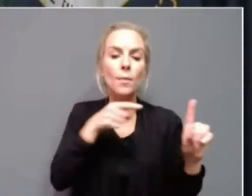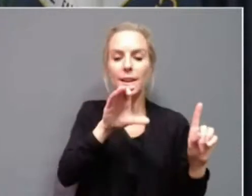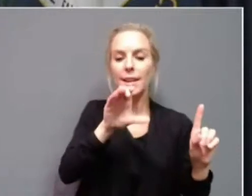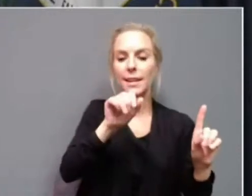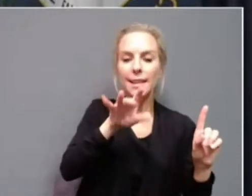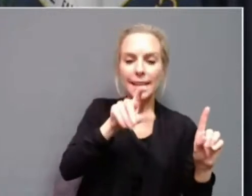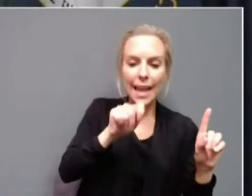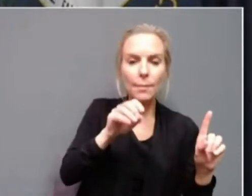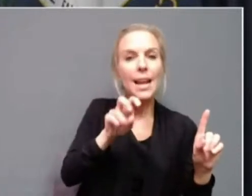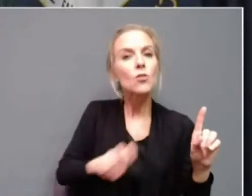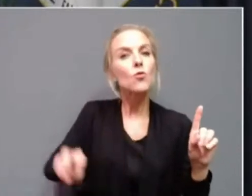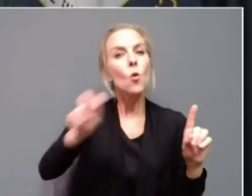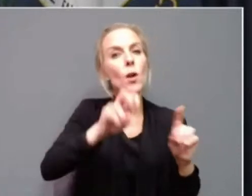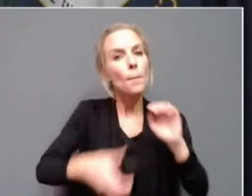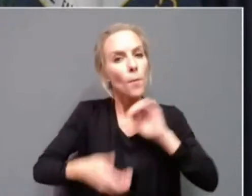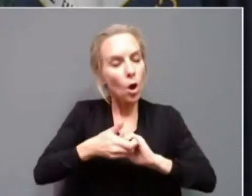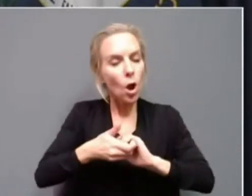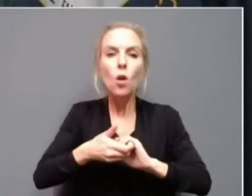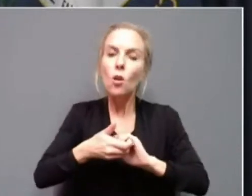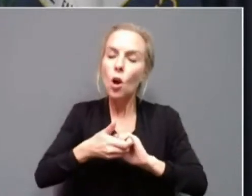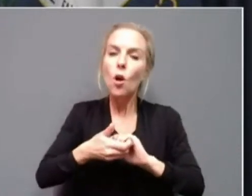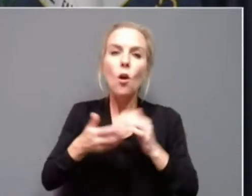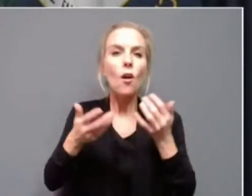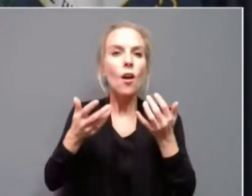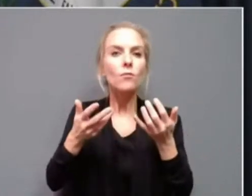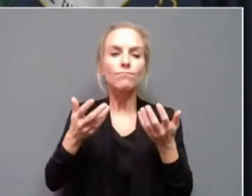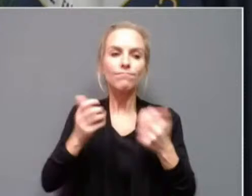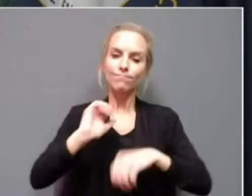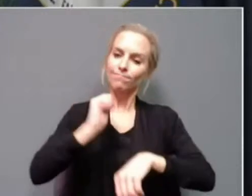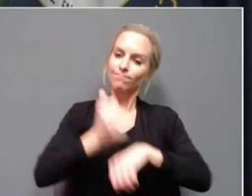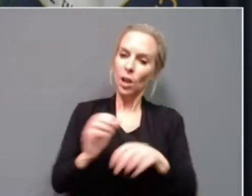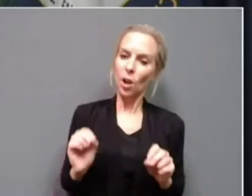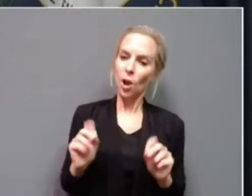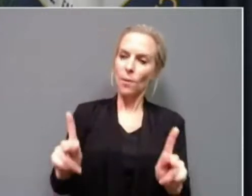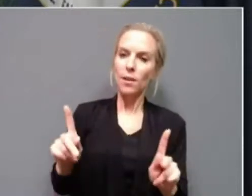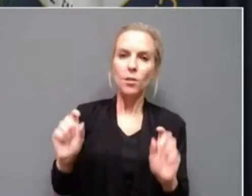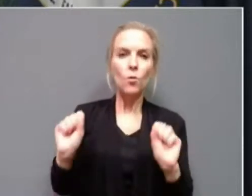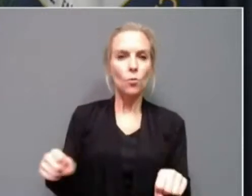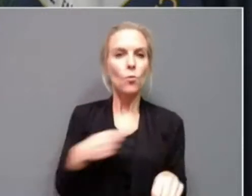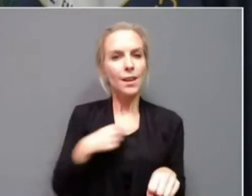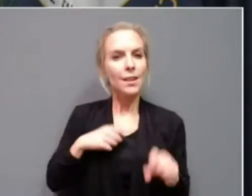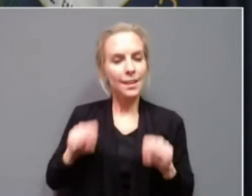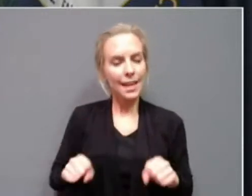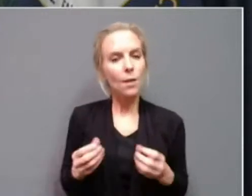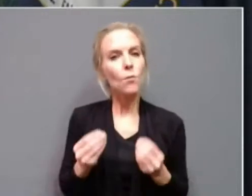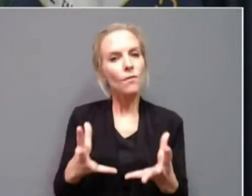tourism partners have created opportunities for us to provide necessary